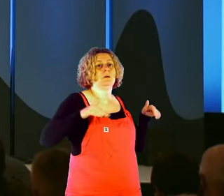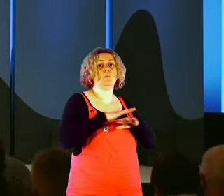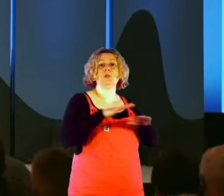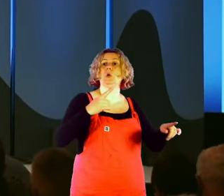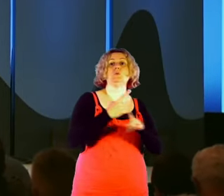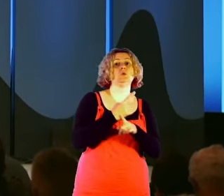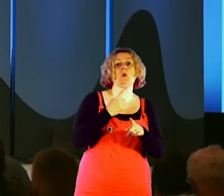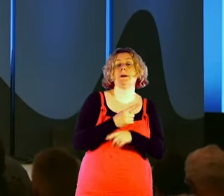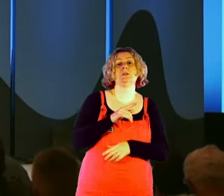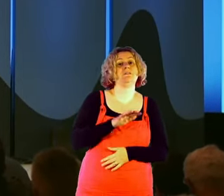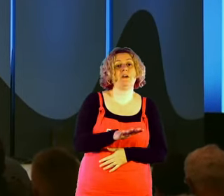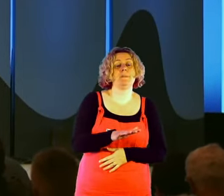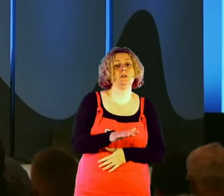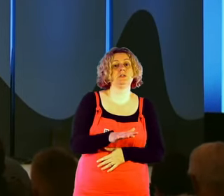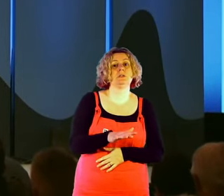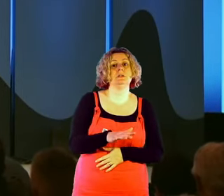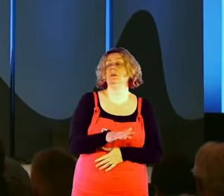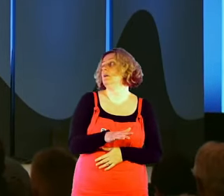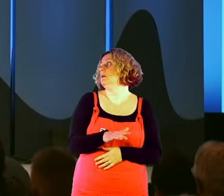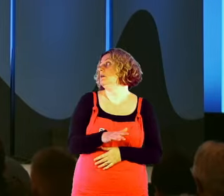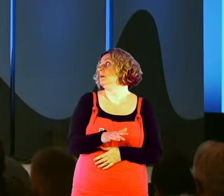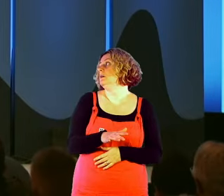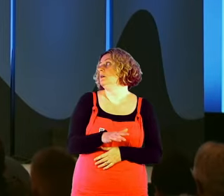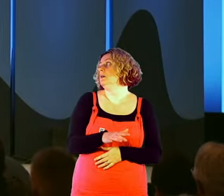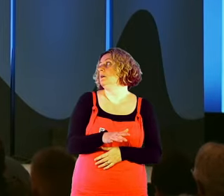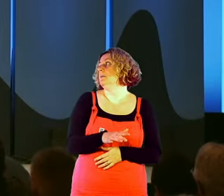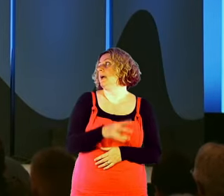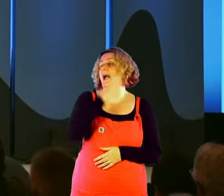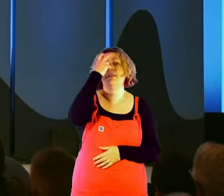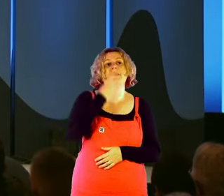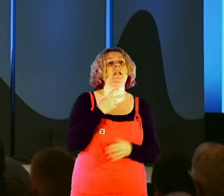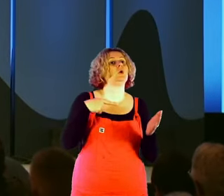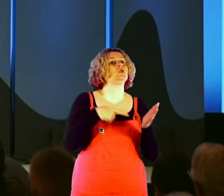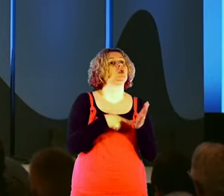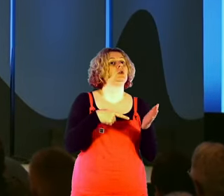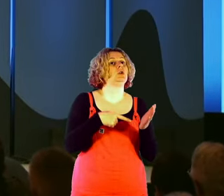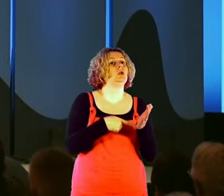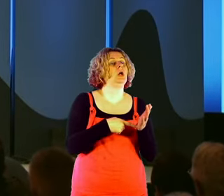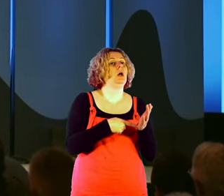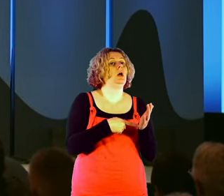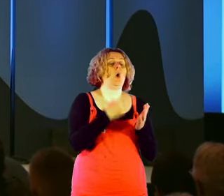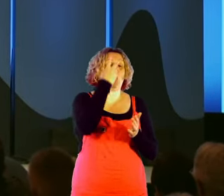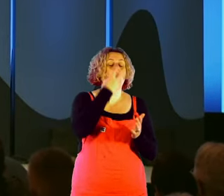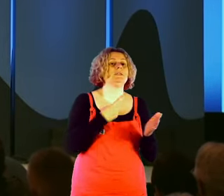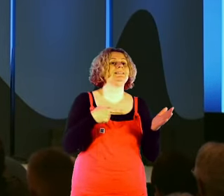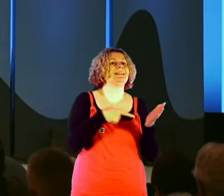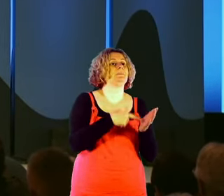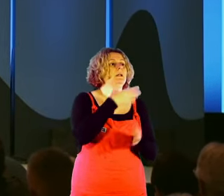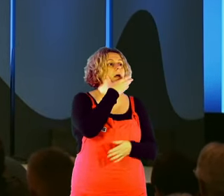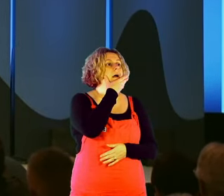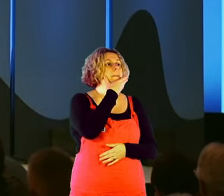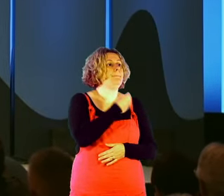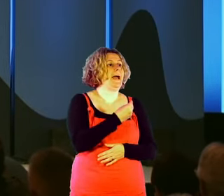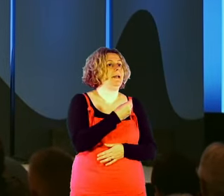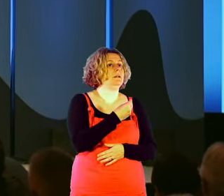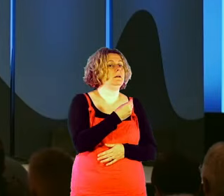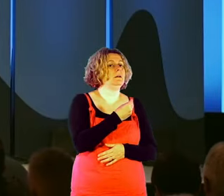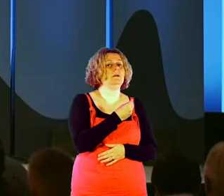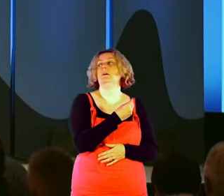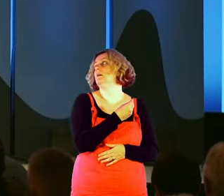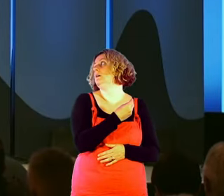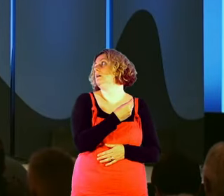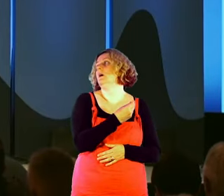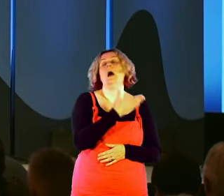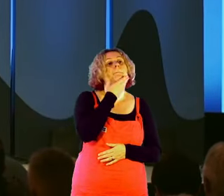the Old Testament, men were also hindered from access to God because of their bodily functions. Not menstruation,